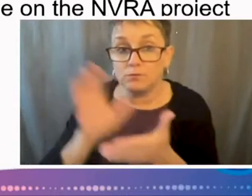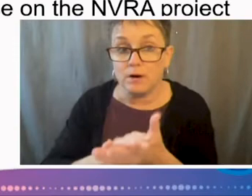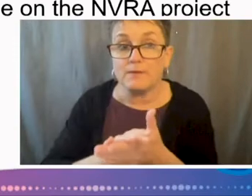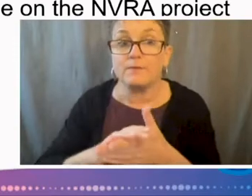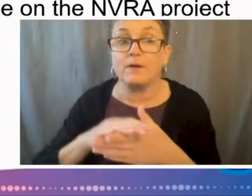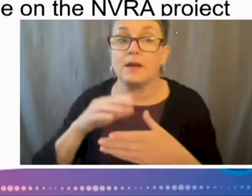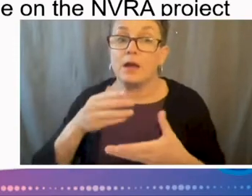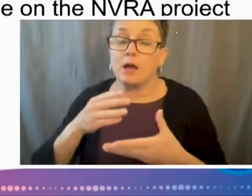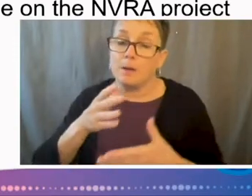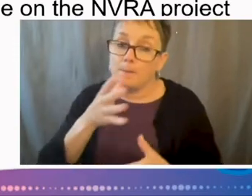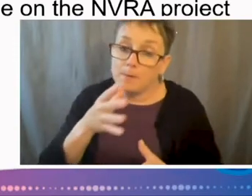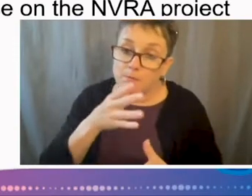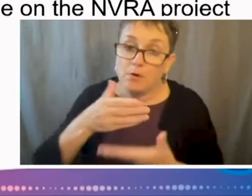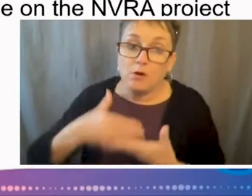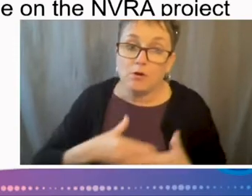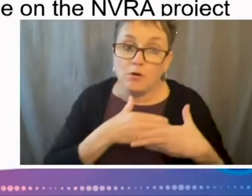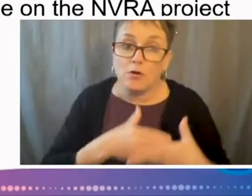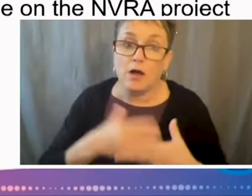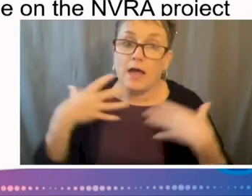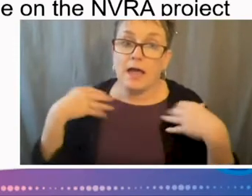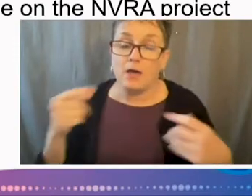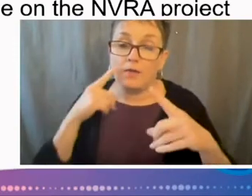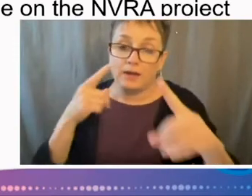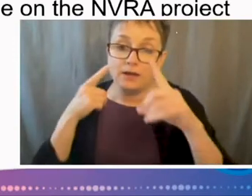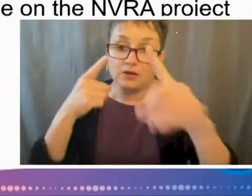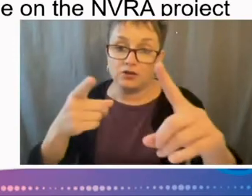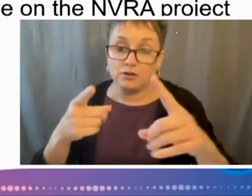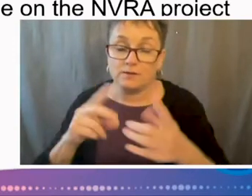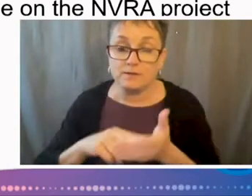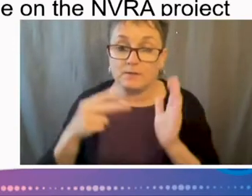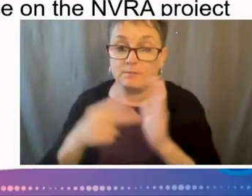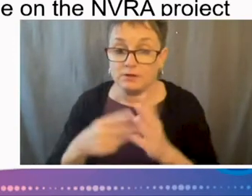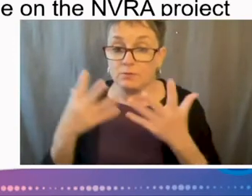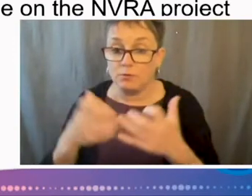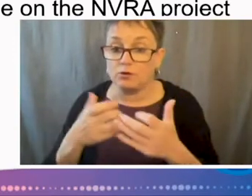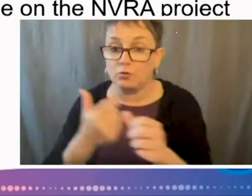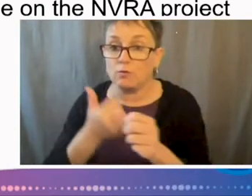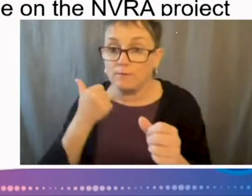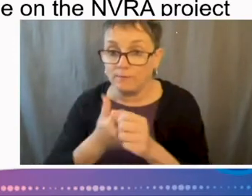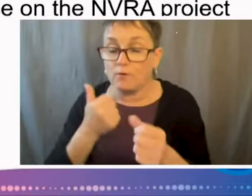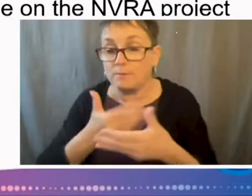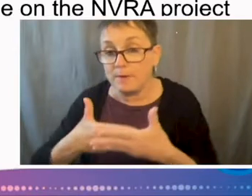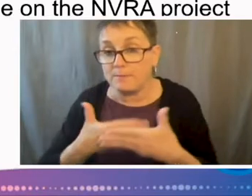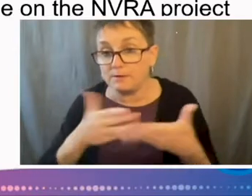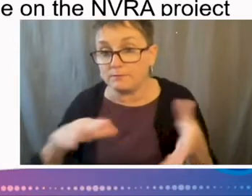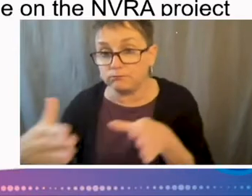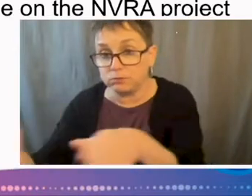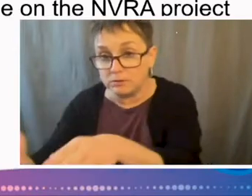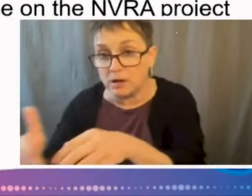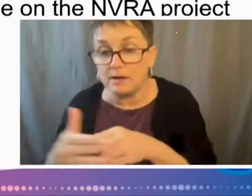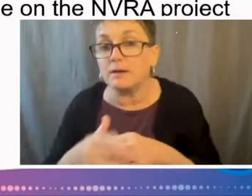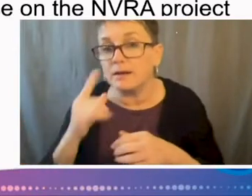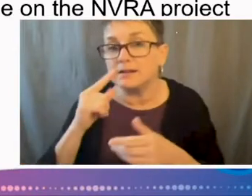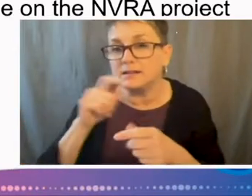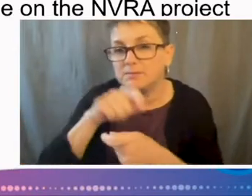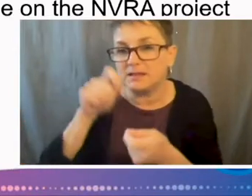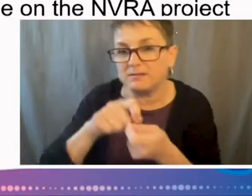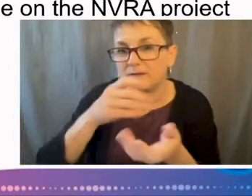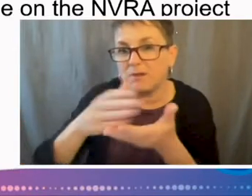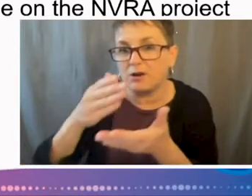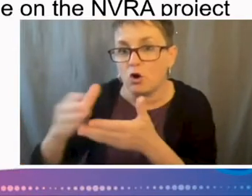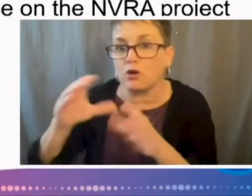reduce infant mortality in low-income communities, temporarily certifying women who are at critical stages during their